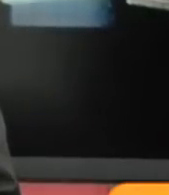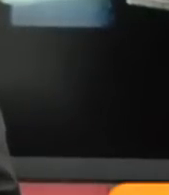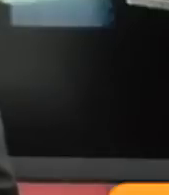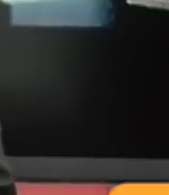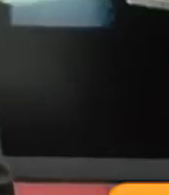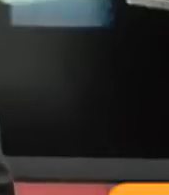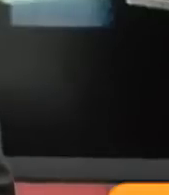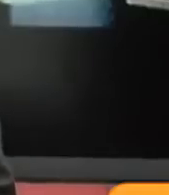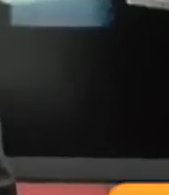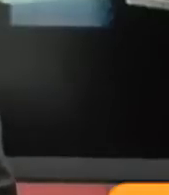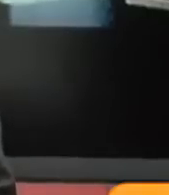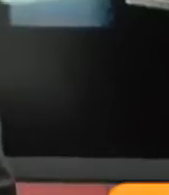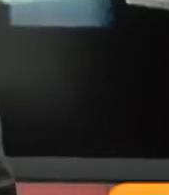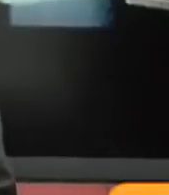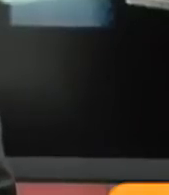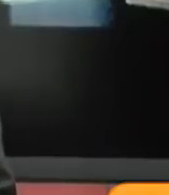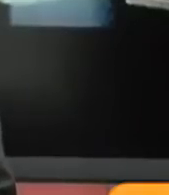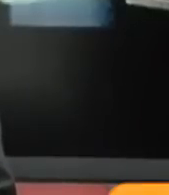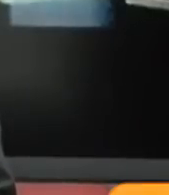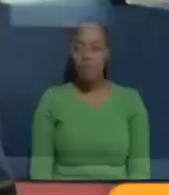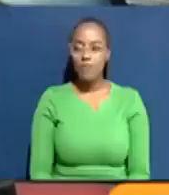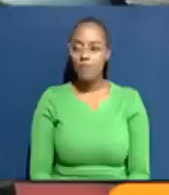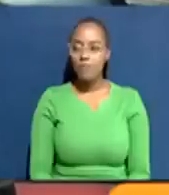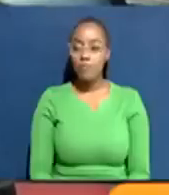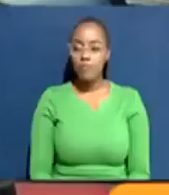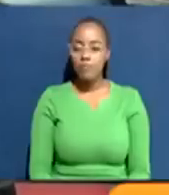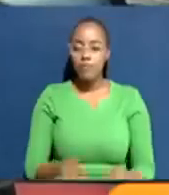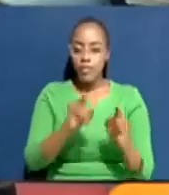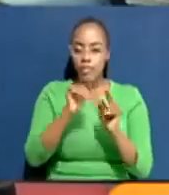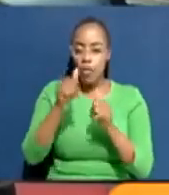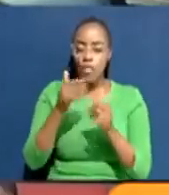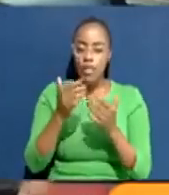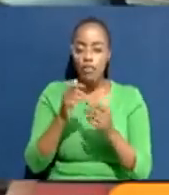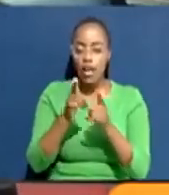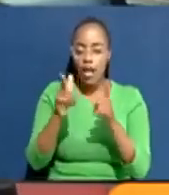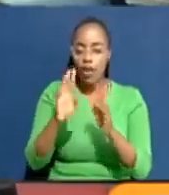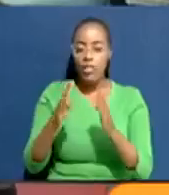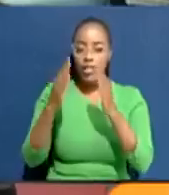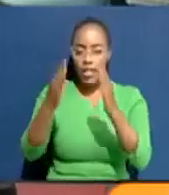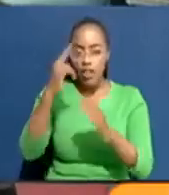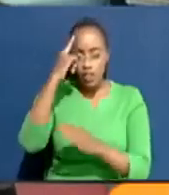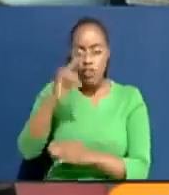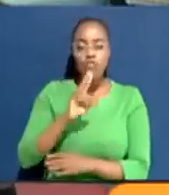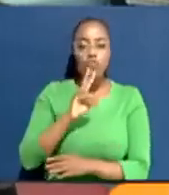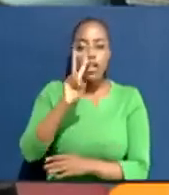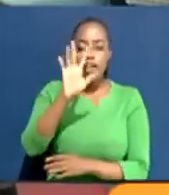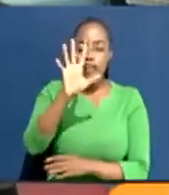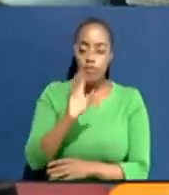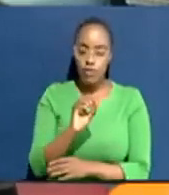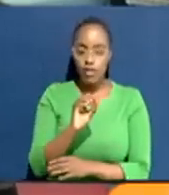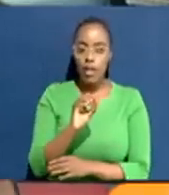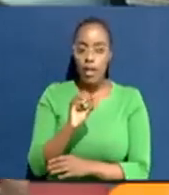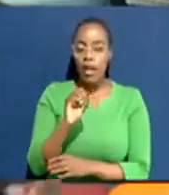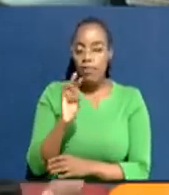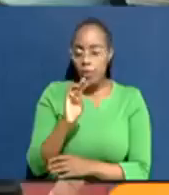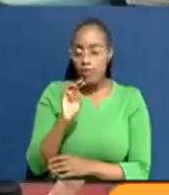Mm. So what magic will actually happen that would enable delivery of 250,000 houses in a year is not